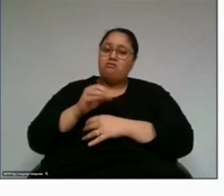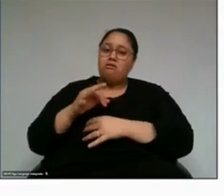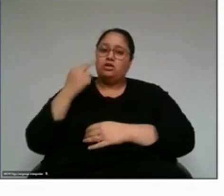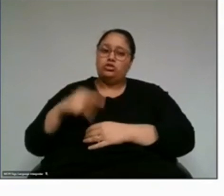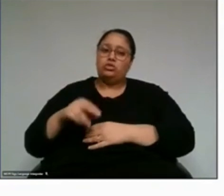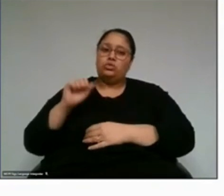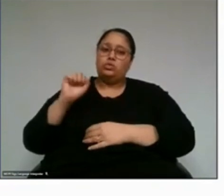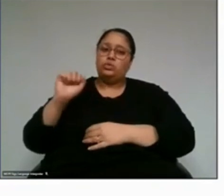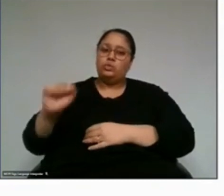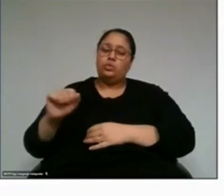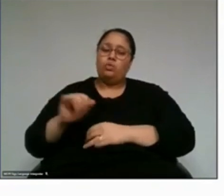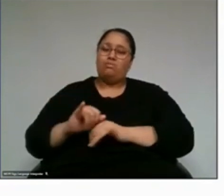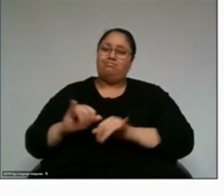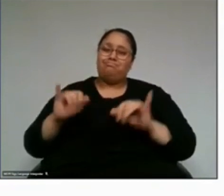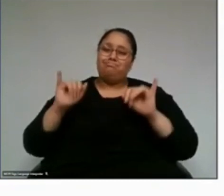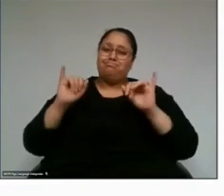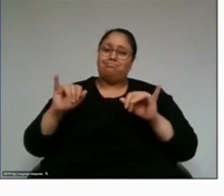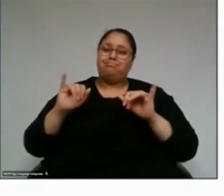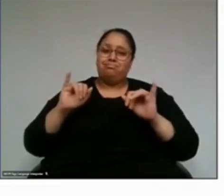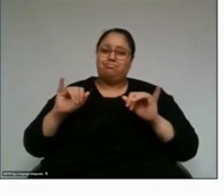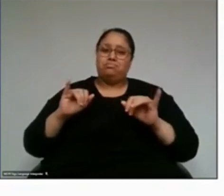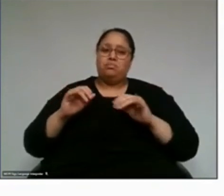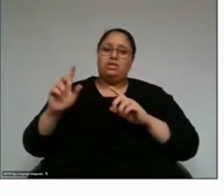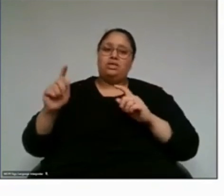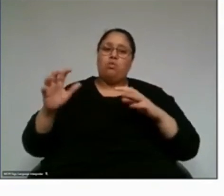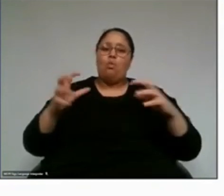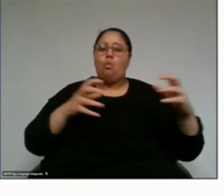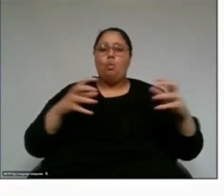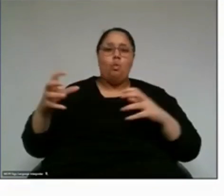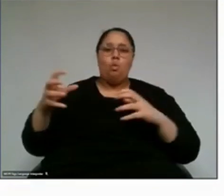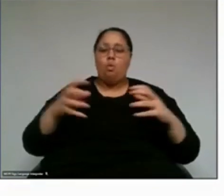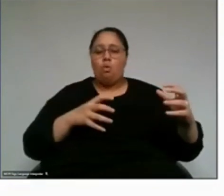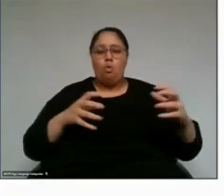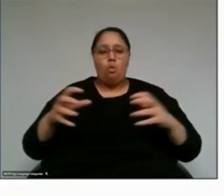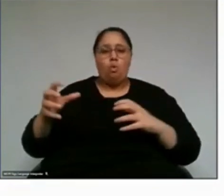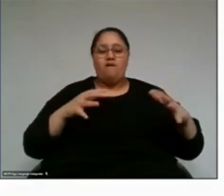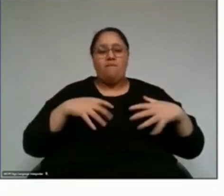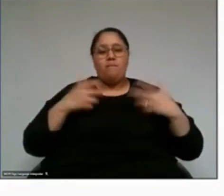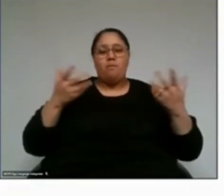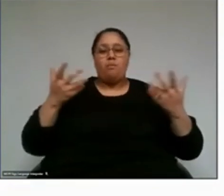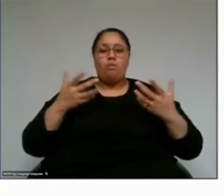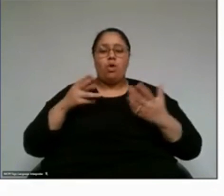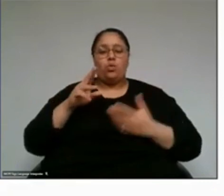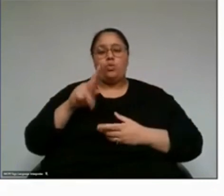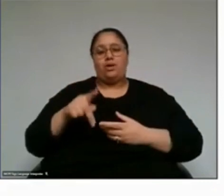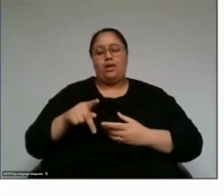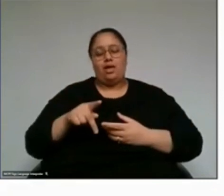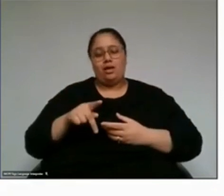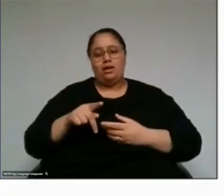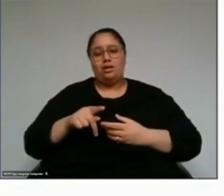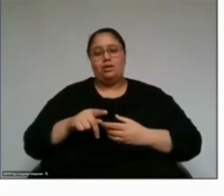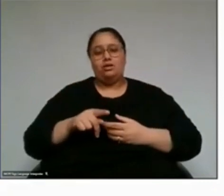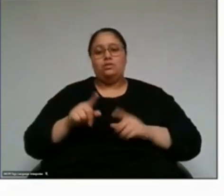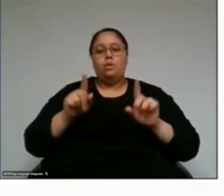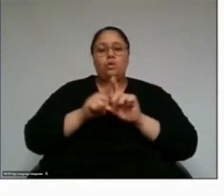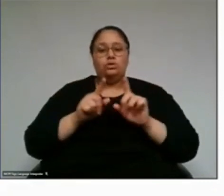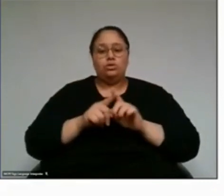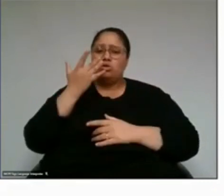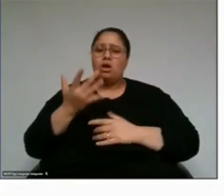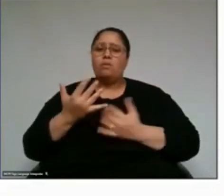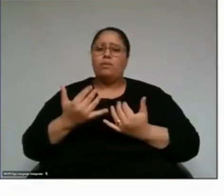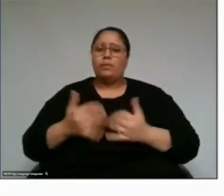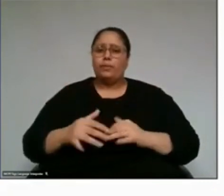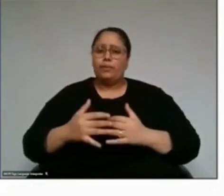Russia's devastating war of aggression in Ukraine. And it is indeed shameful